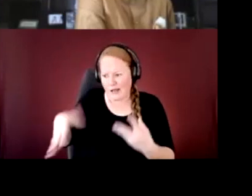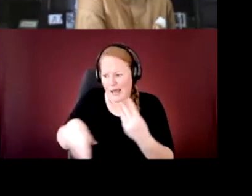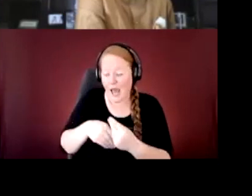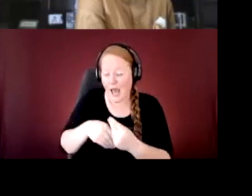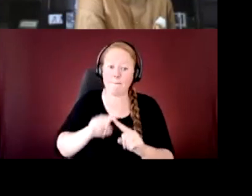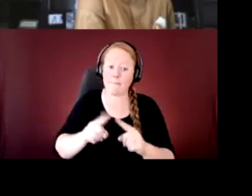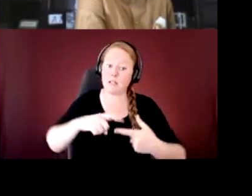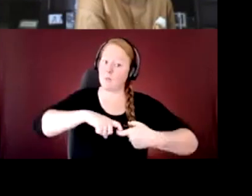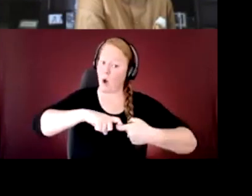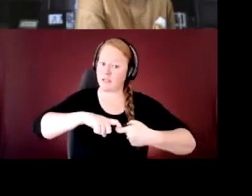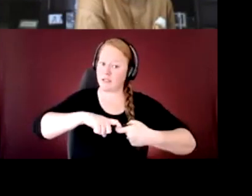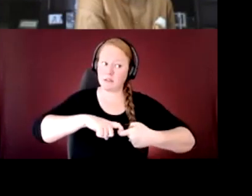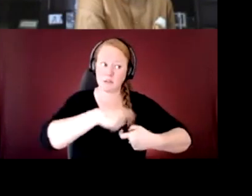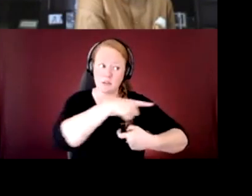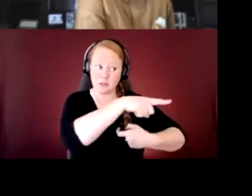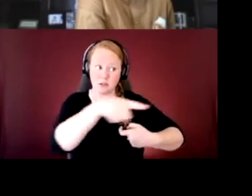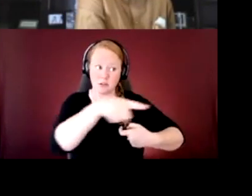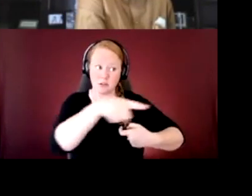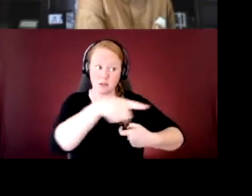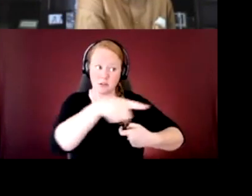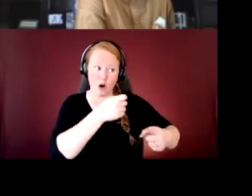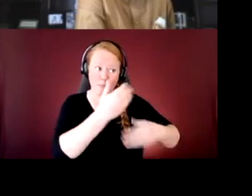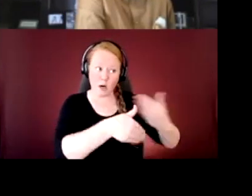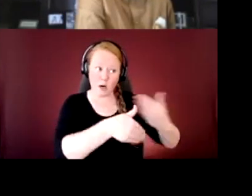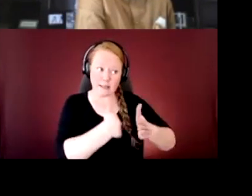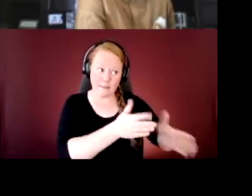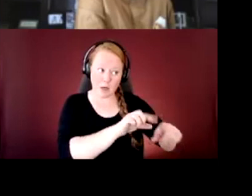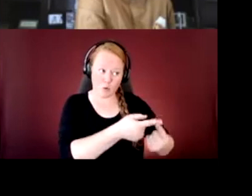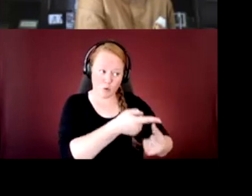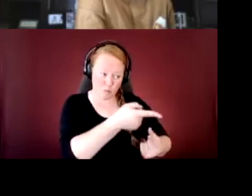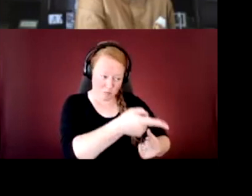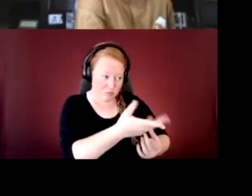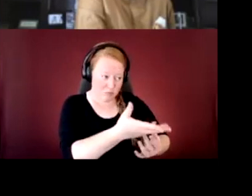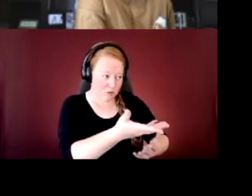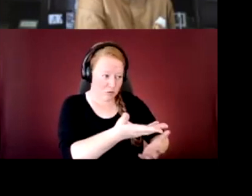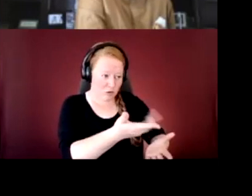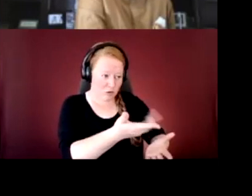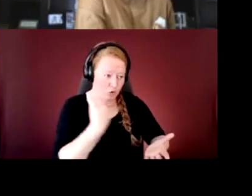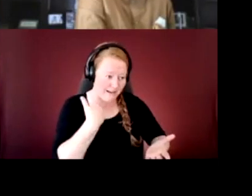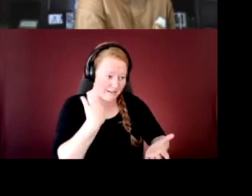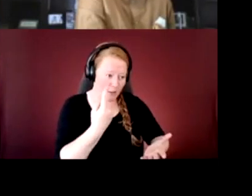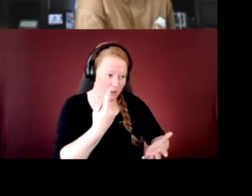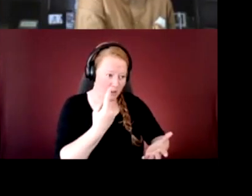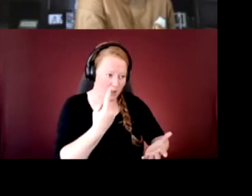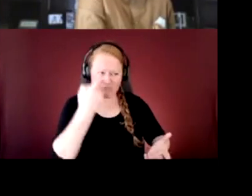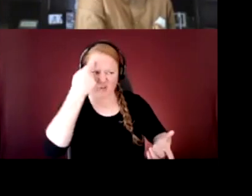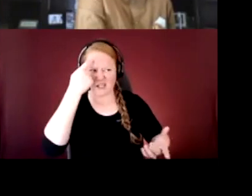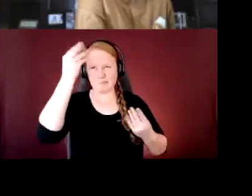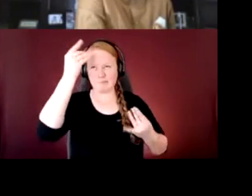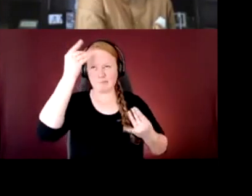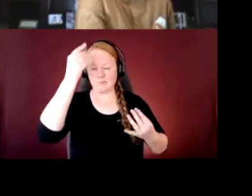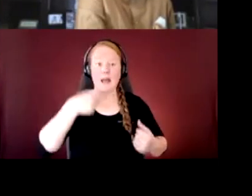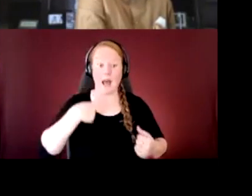does anyone else from the process and planning working group have something in their brain that I completely forgot to mention